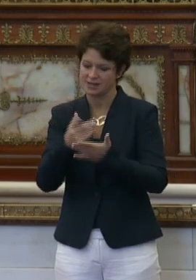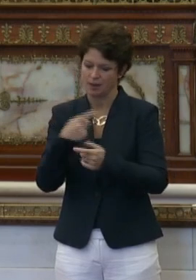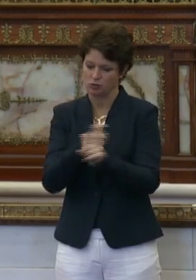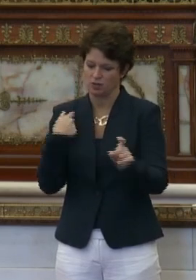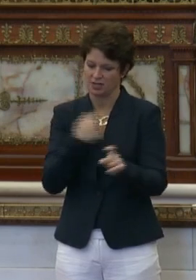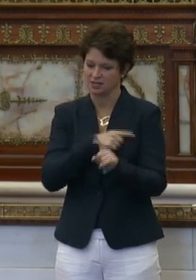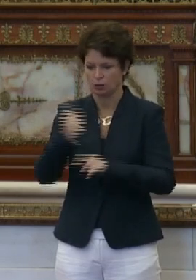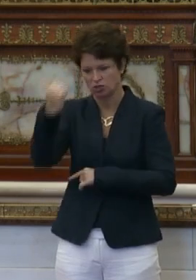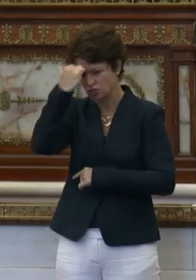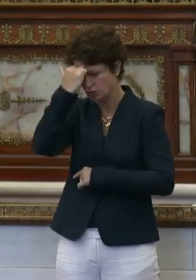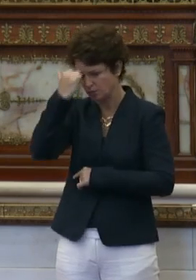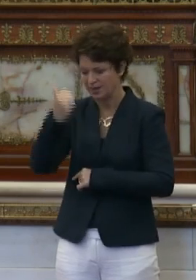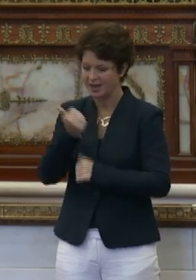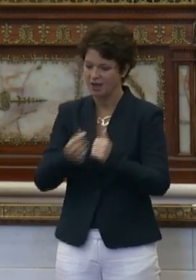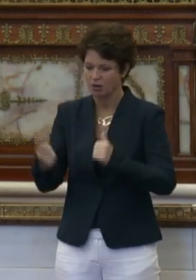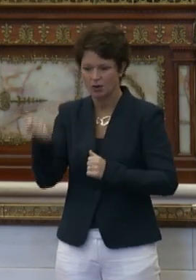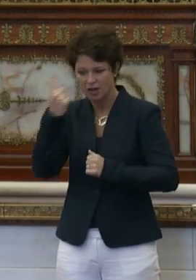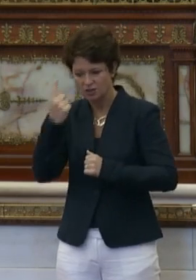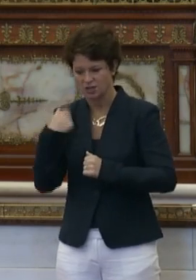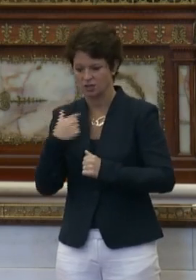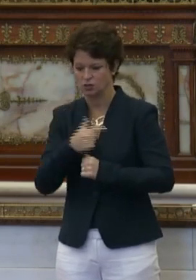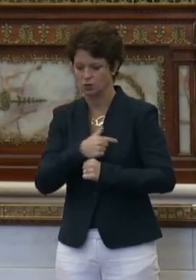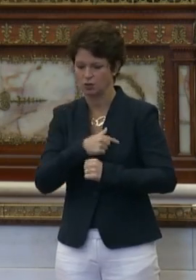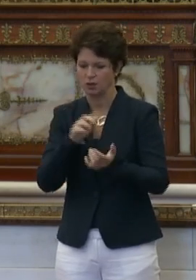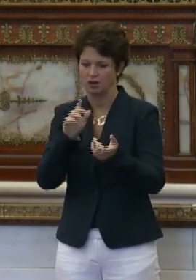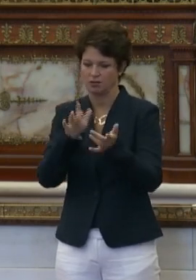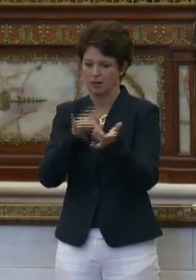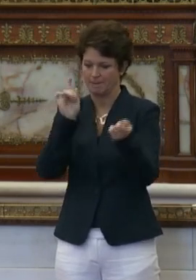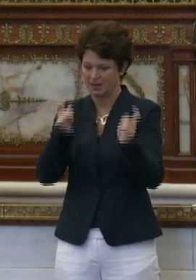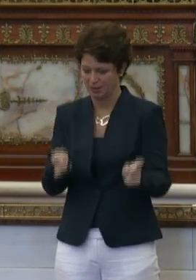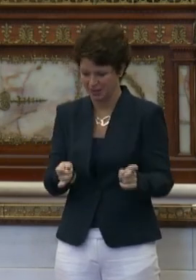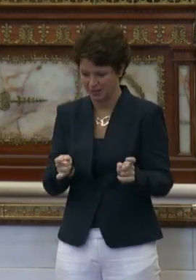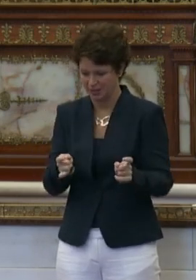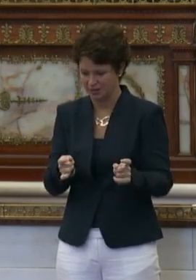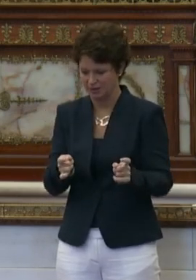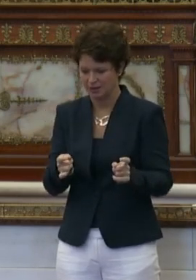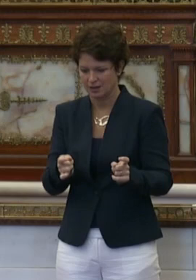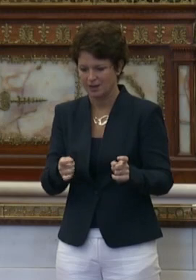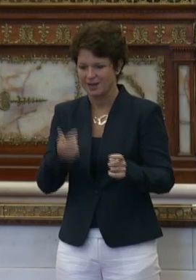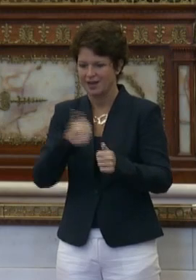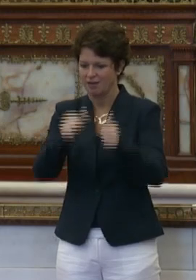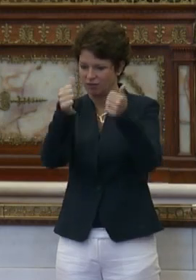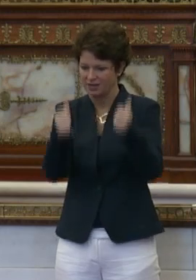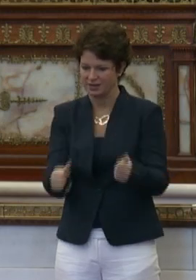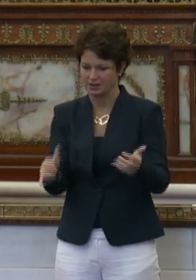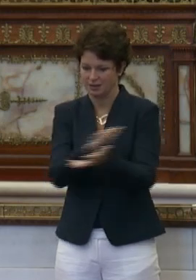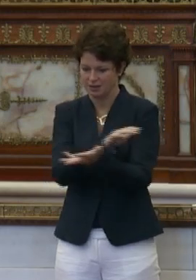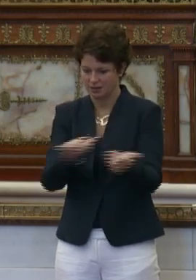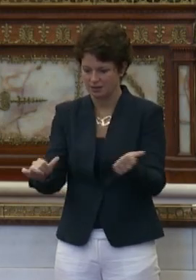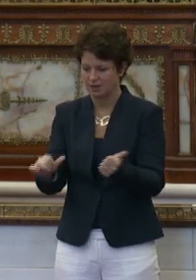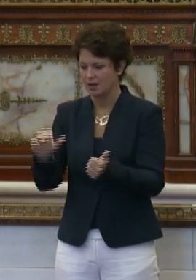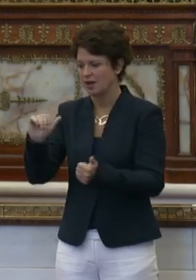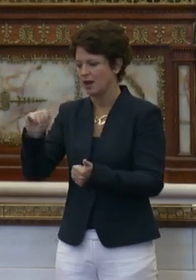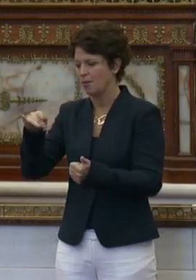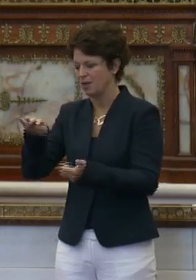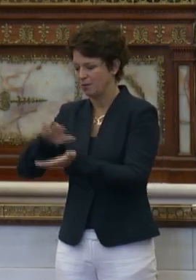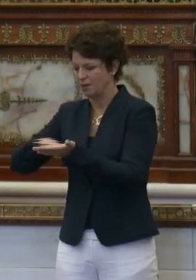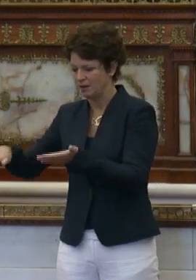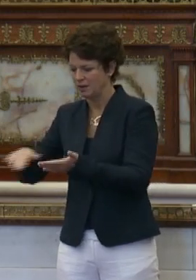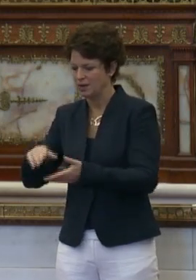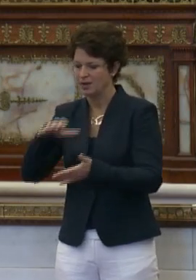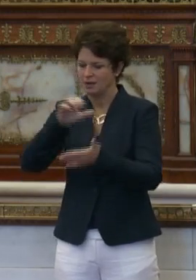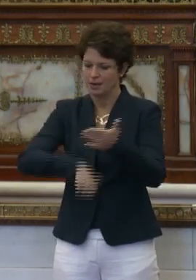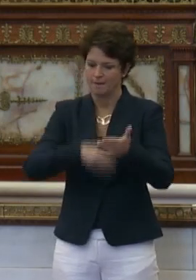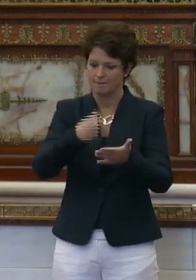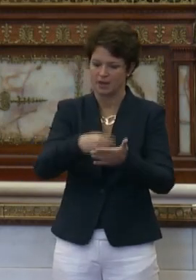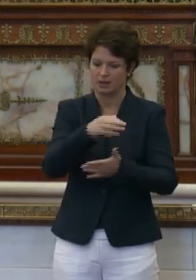like we are stupid. Everyone understands when we are being manipulated. Tear down every racist statue abolish the tax abatement, defund the PPD, and save